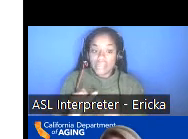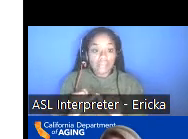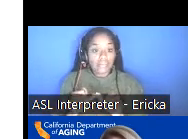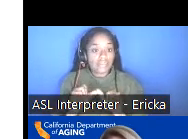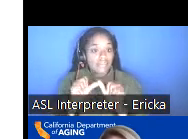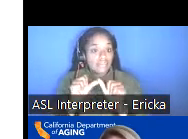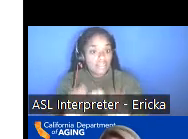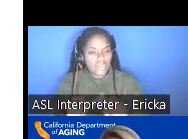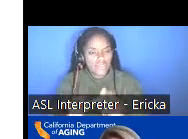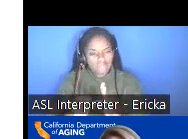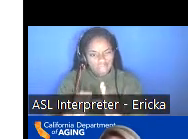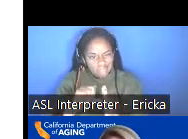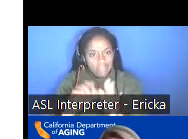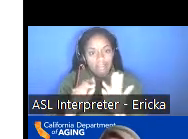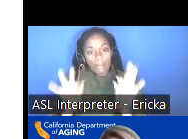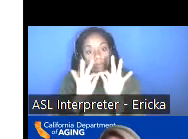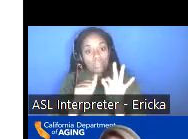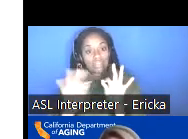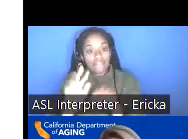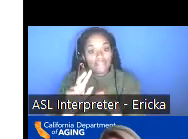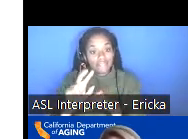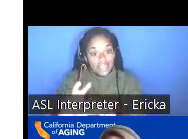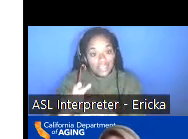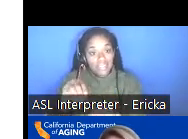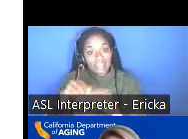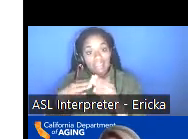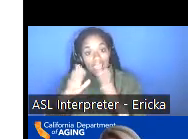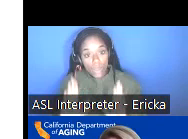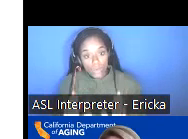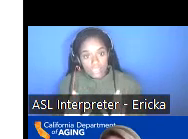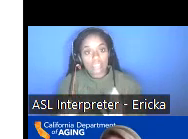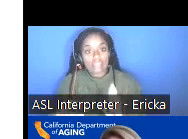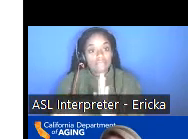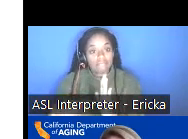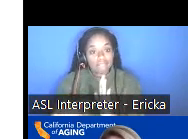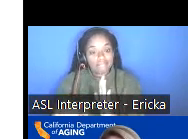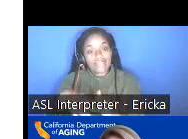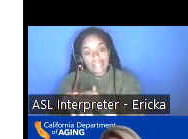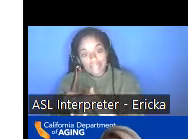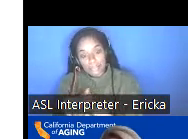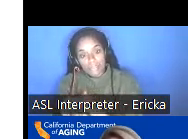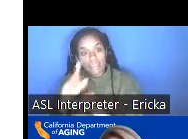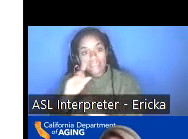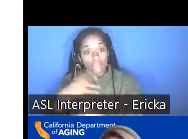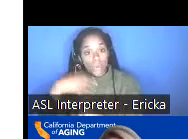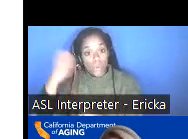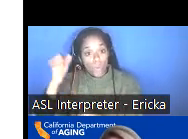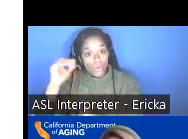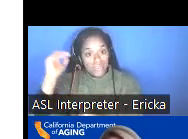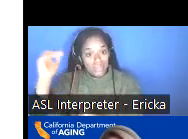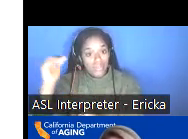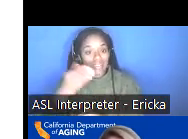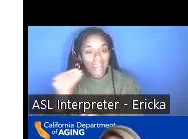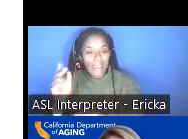to reiterate the importance of investing in housing, affordability and accessibility for older adults and people